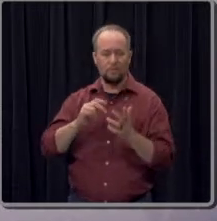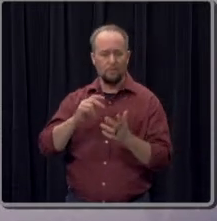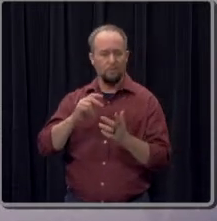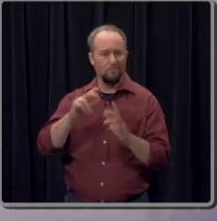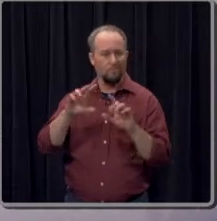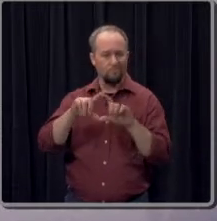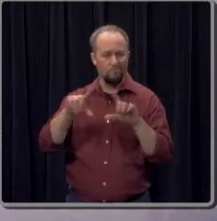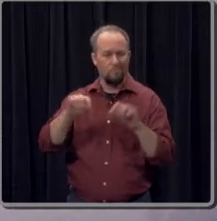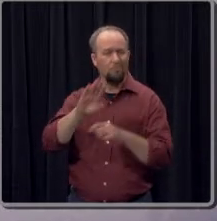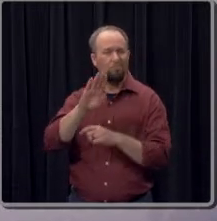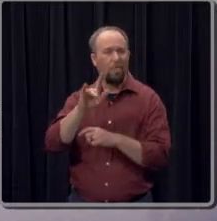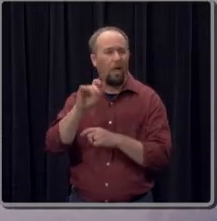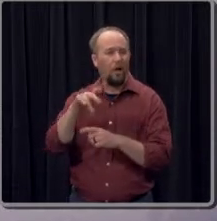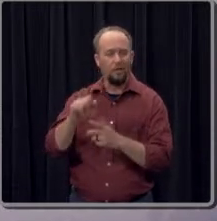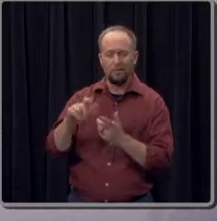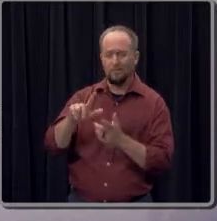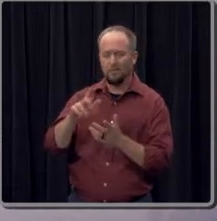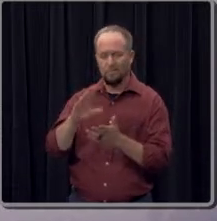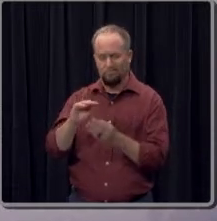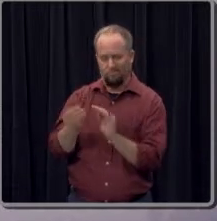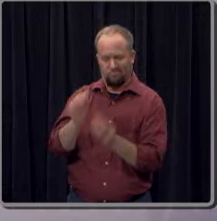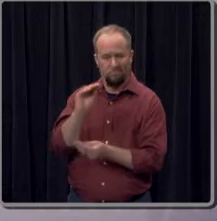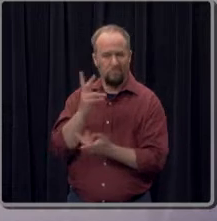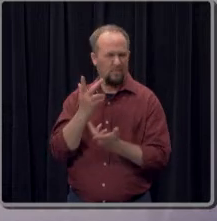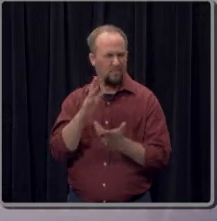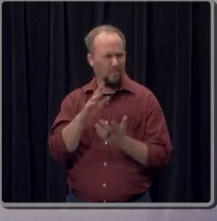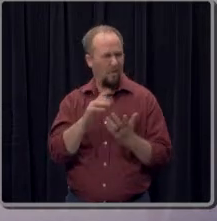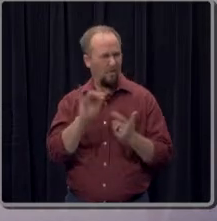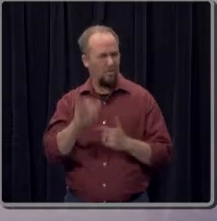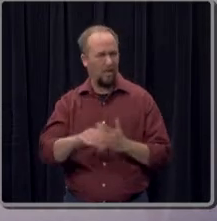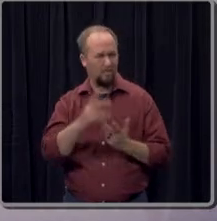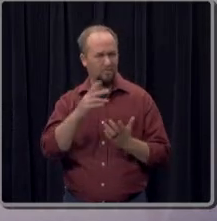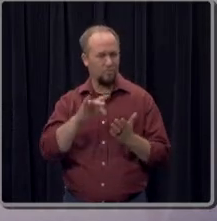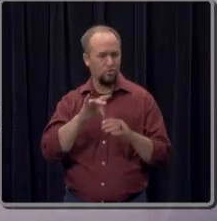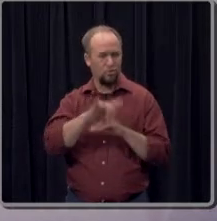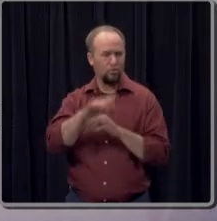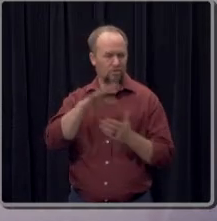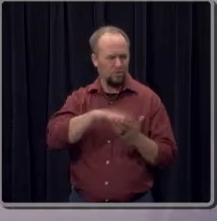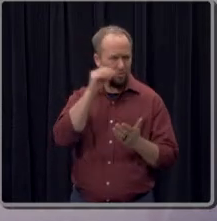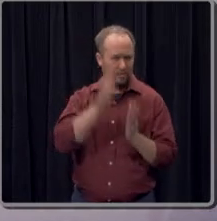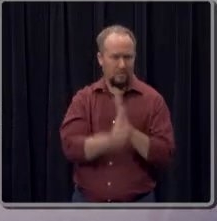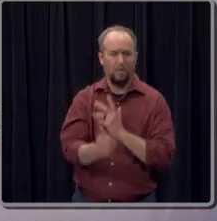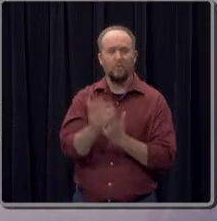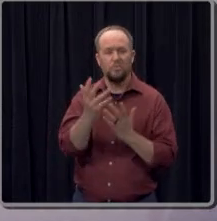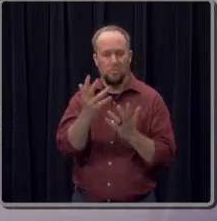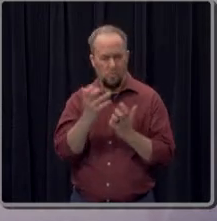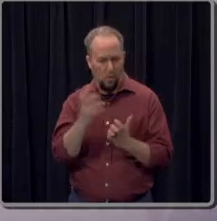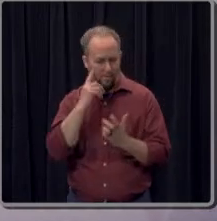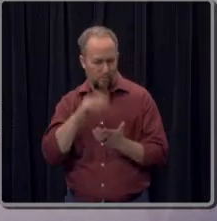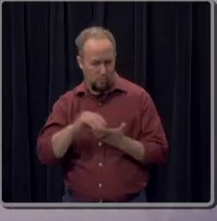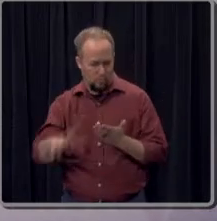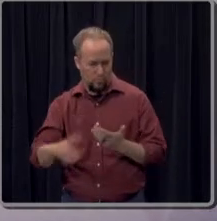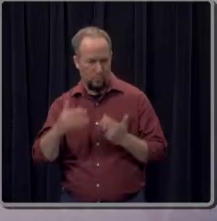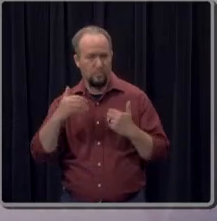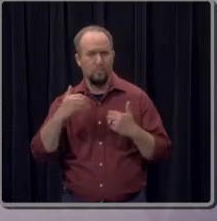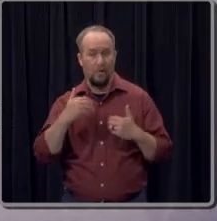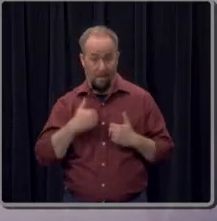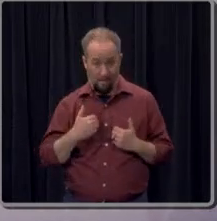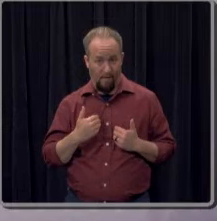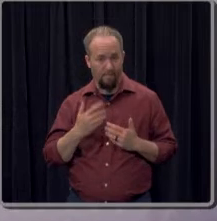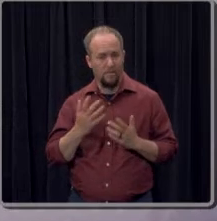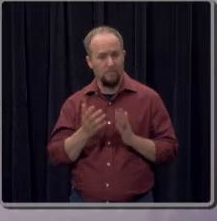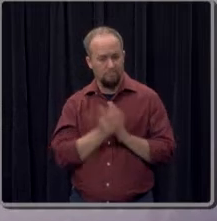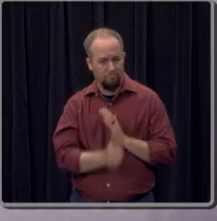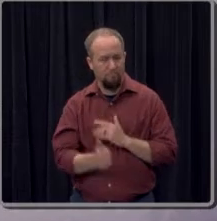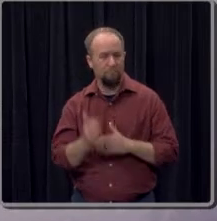real base early learning skills that we want children to come into kindergarten with. So there's a huge piece on